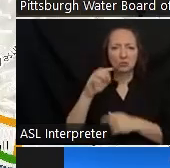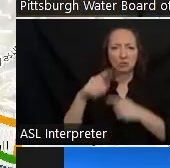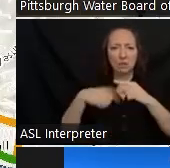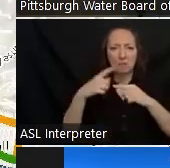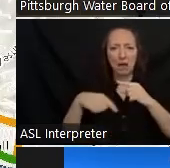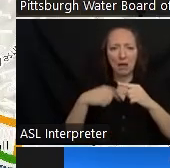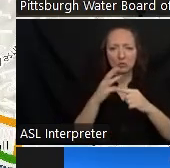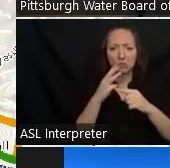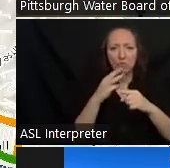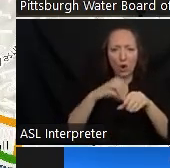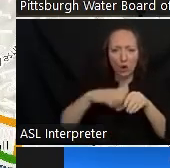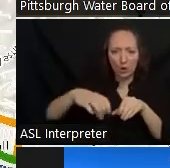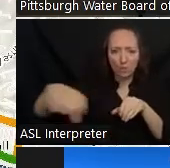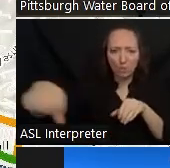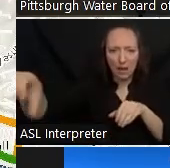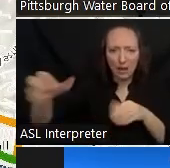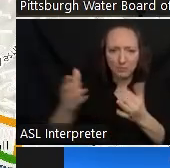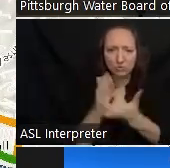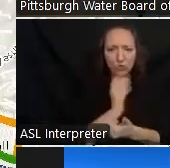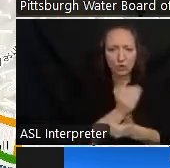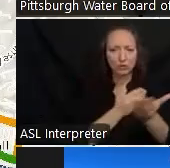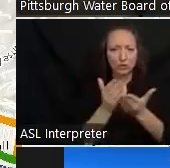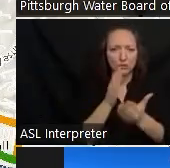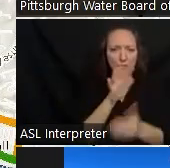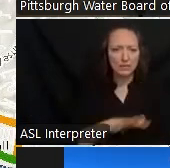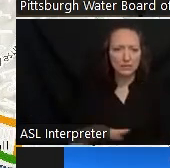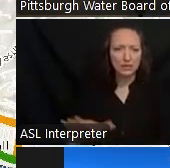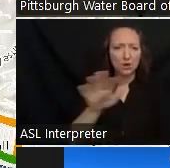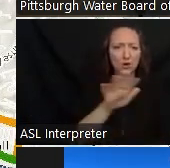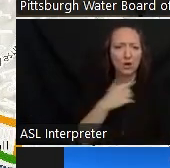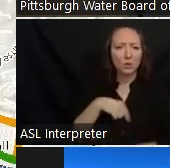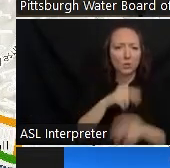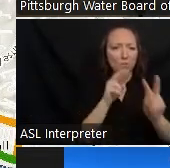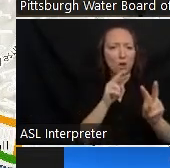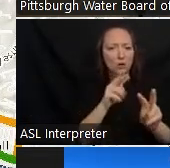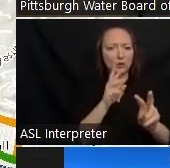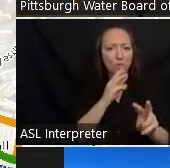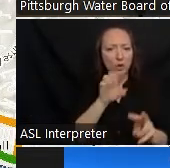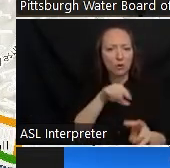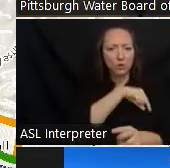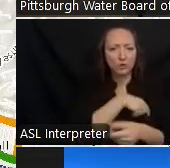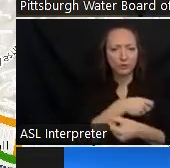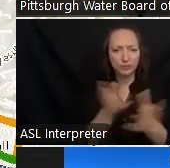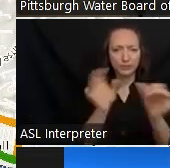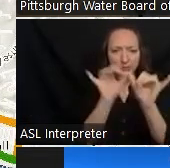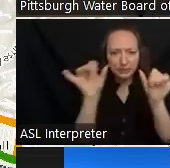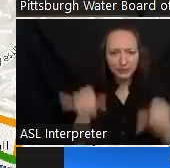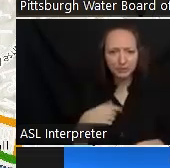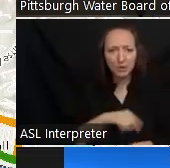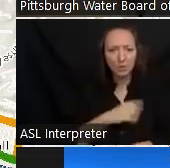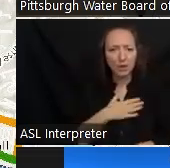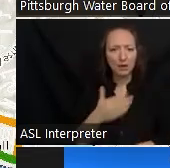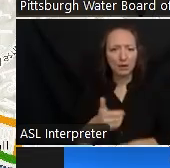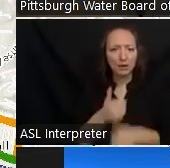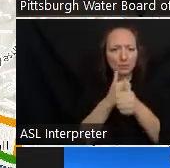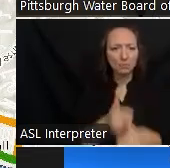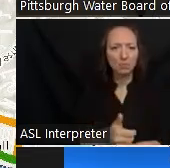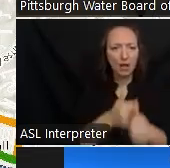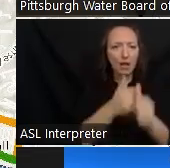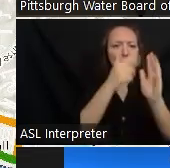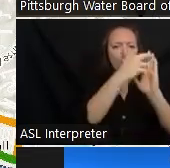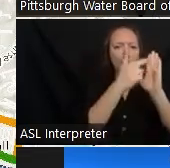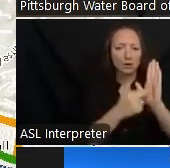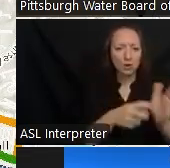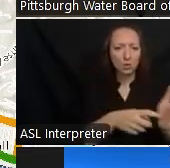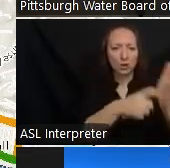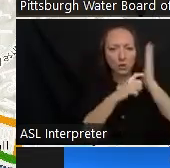regulatory requirements that are established under the revised total coliform rule, or you might hear it be the RTCR. Under this rule,